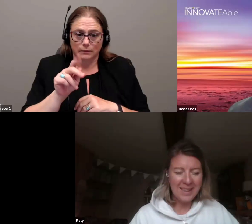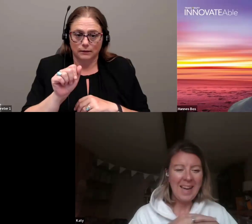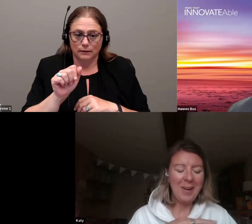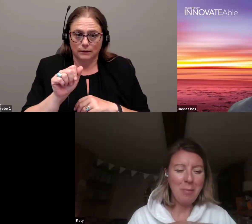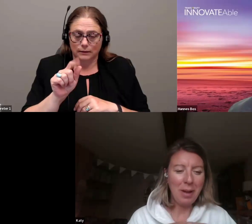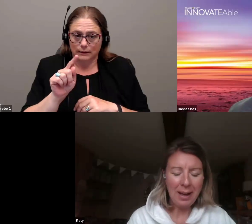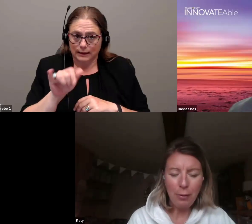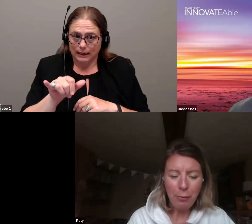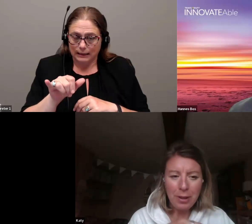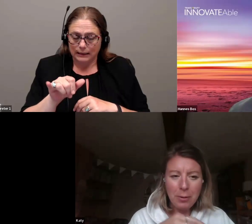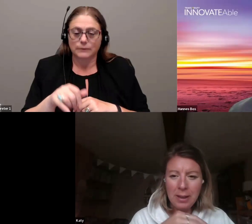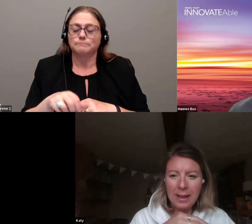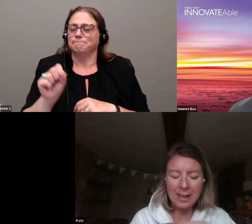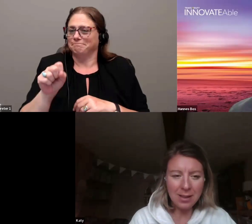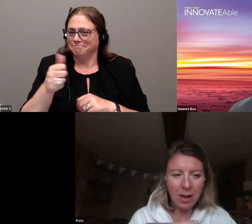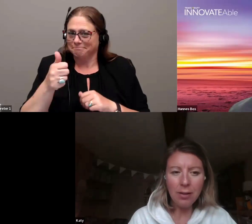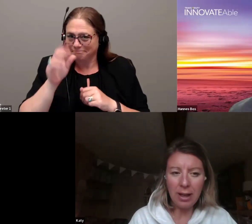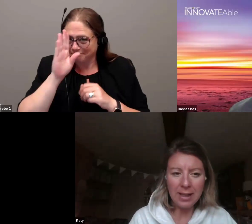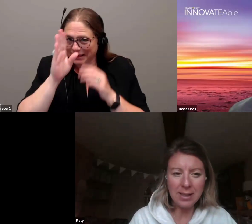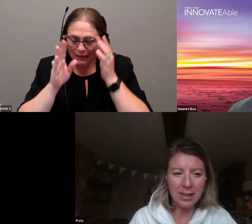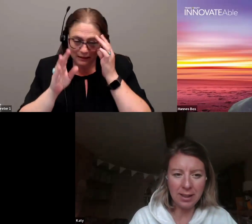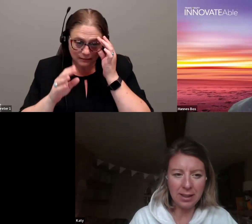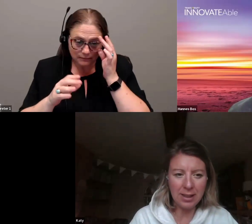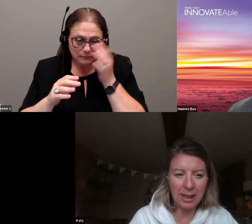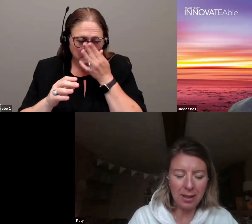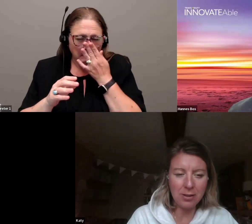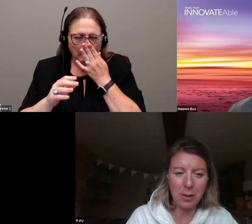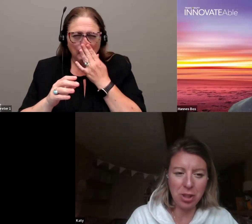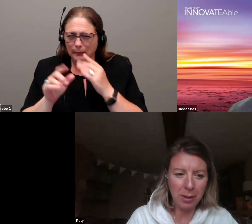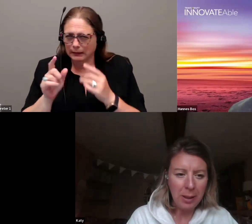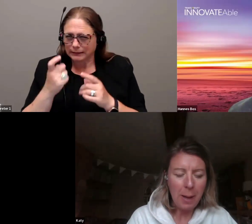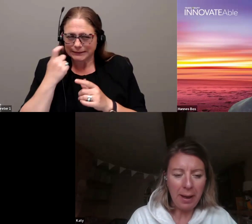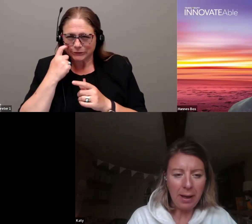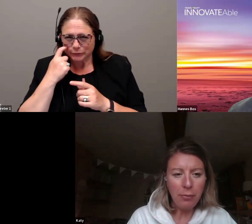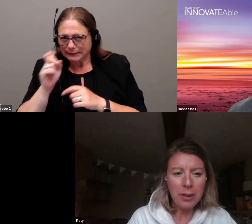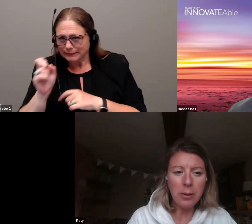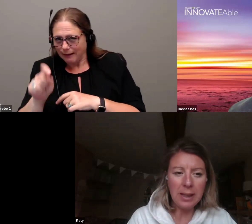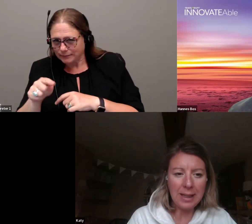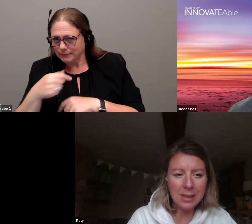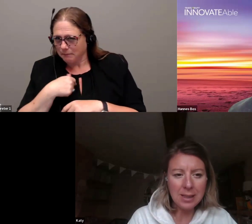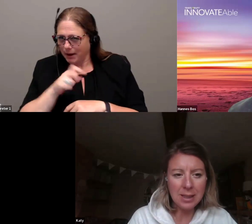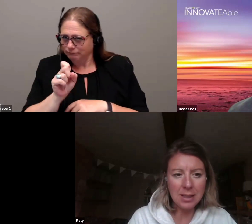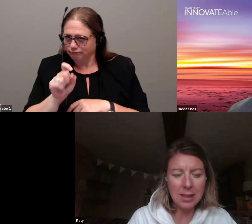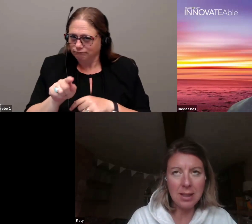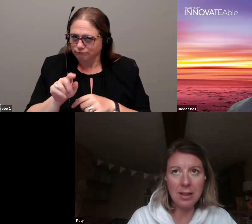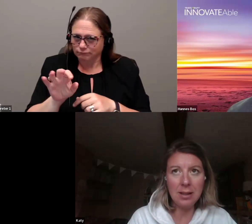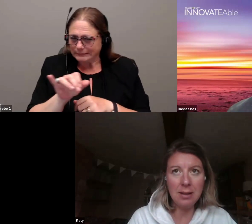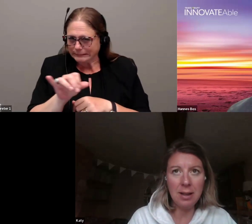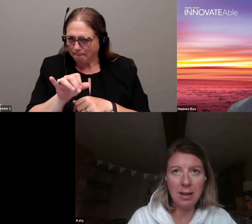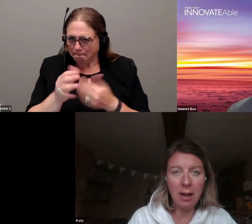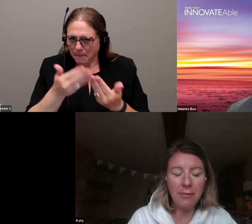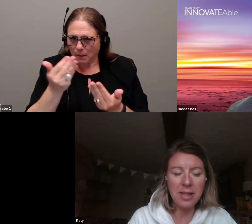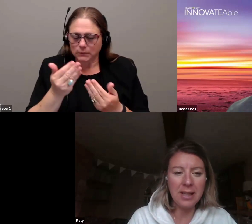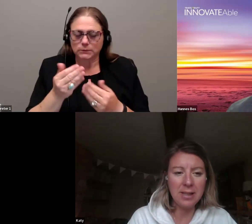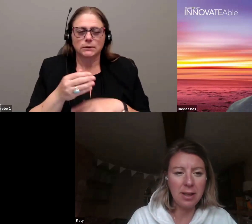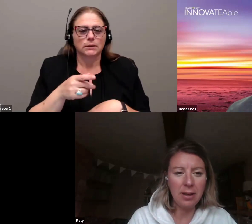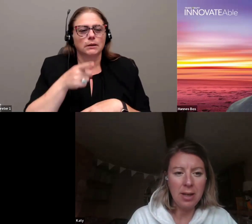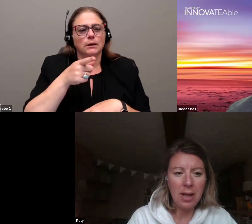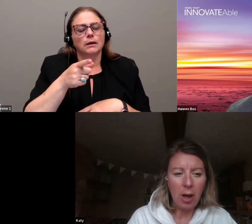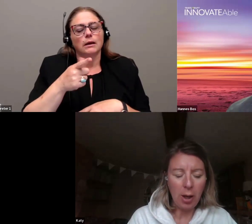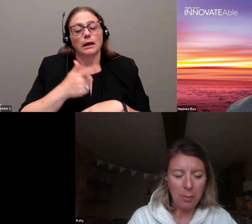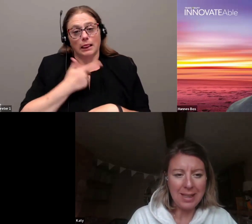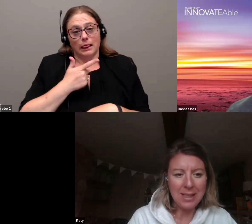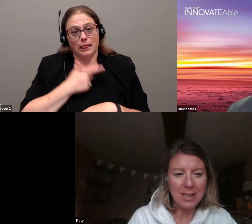Hi. How frequently is kind of related, I think, to that last question, but how frequently is the live